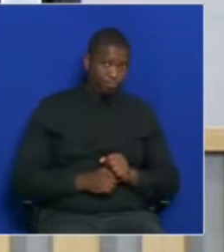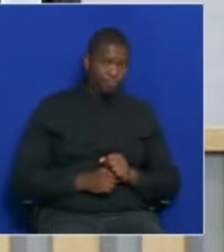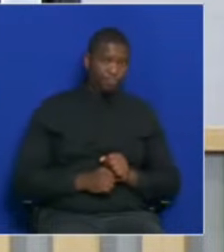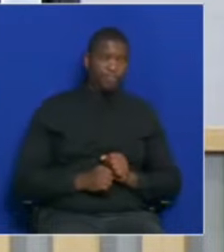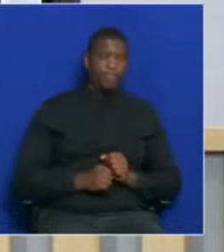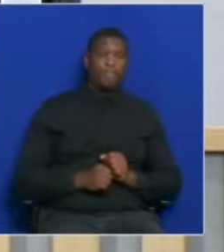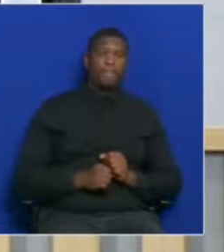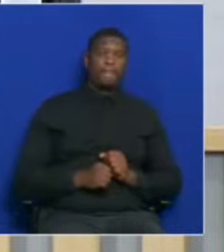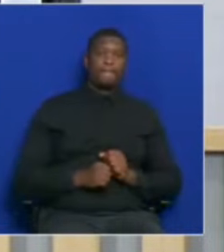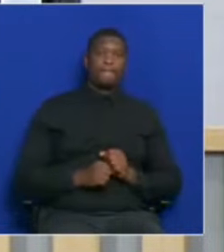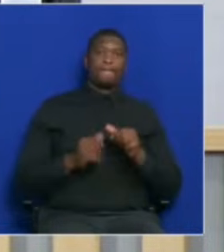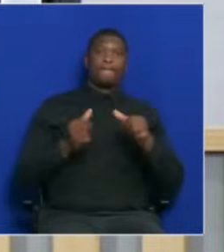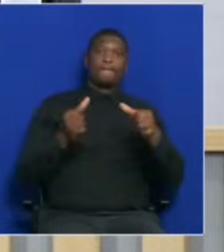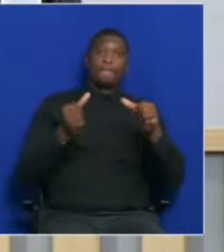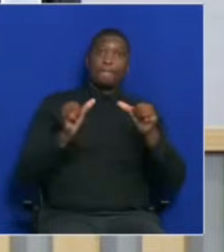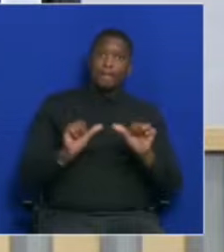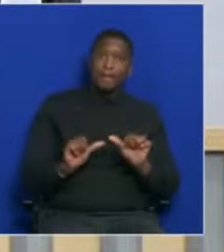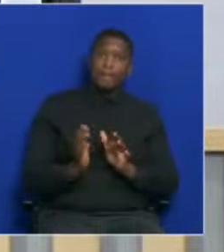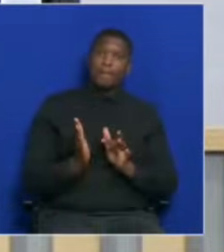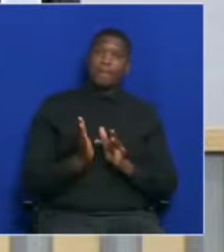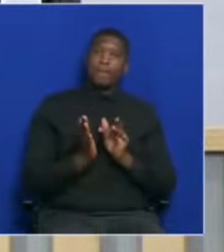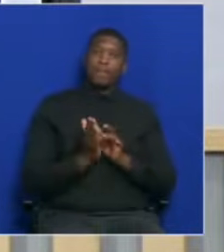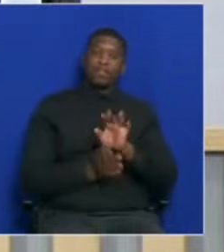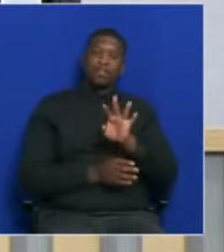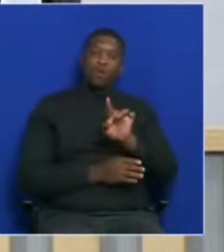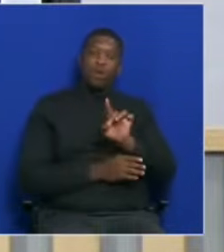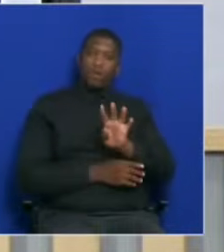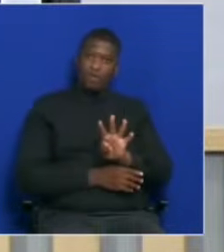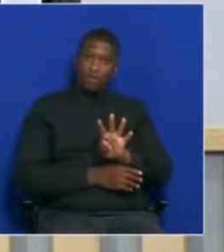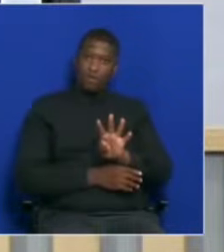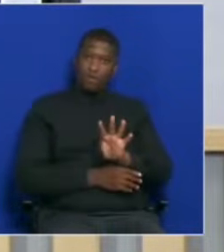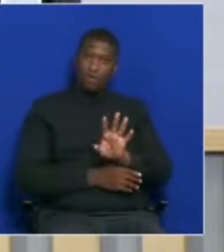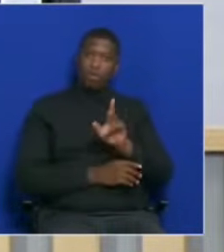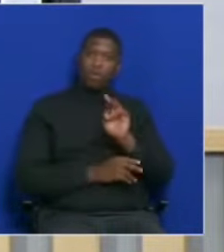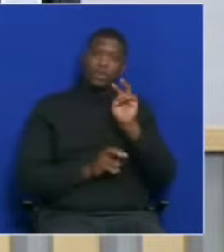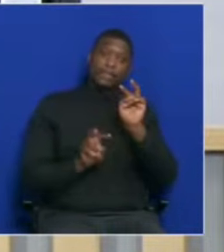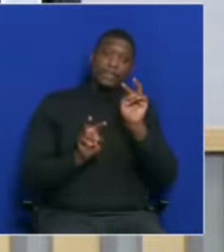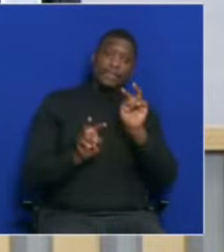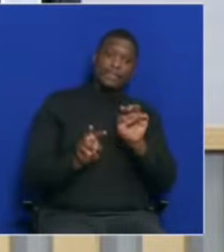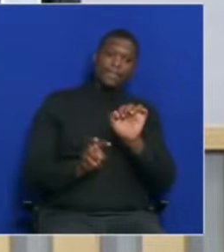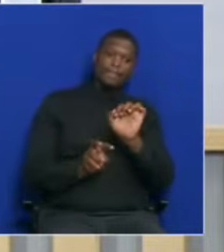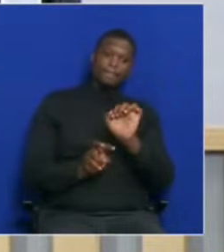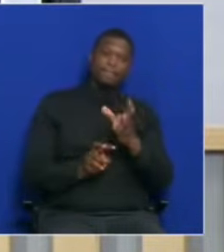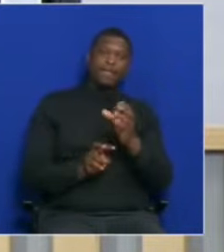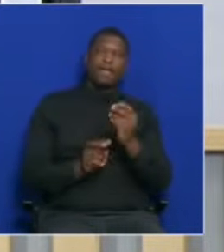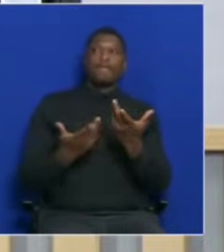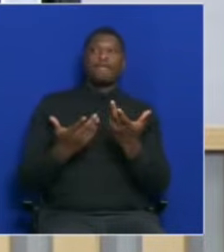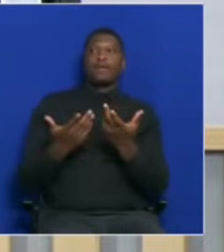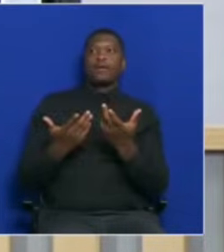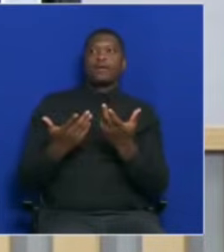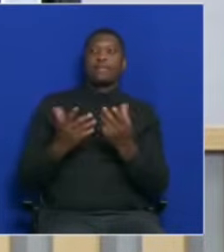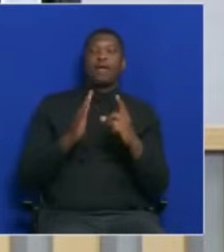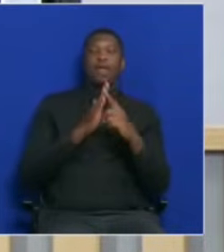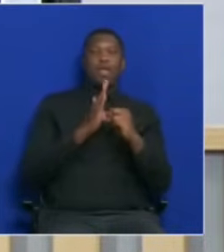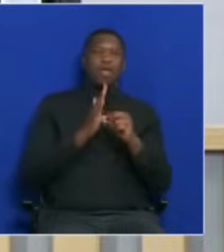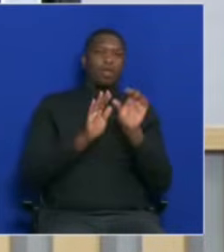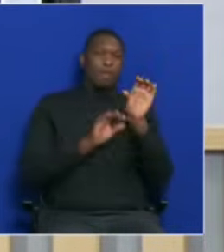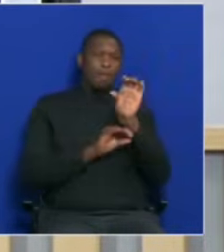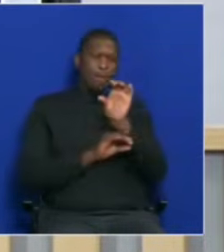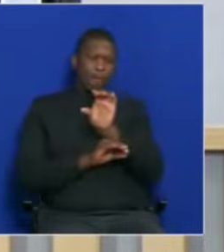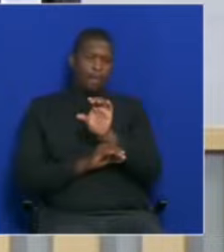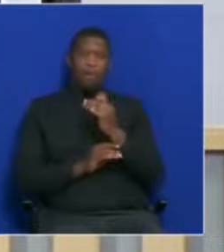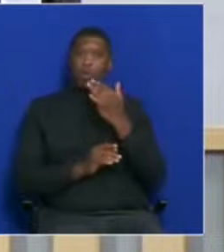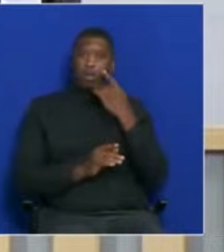Then at page 414, you'll see that is a calendar invite for a meeting on project